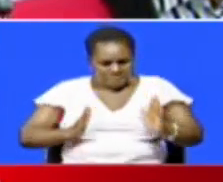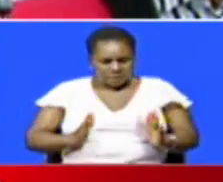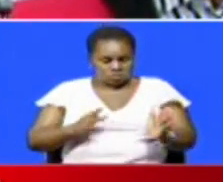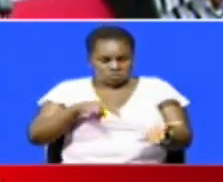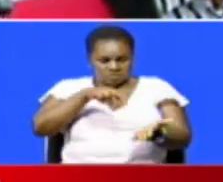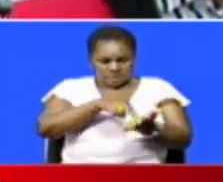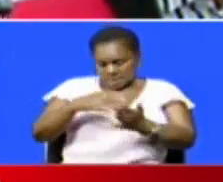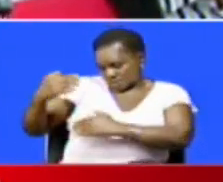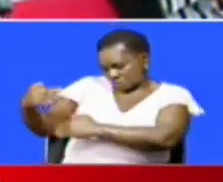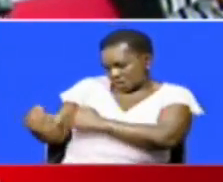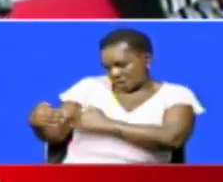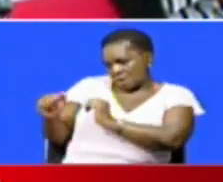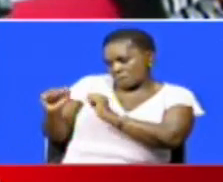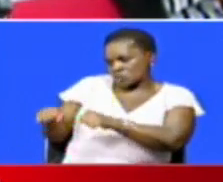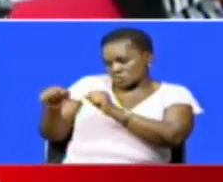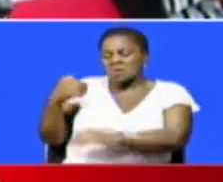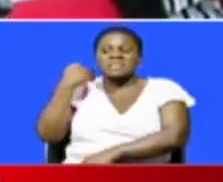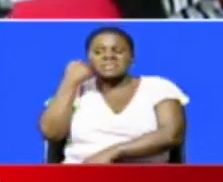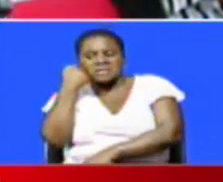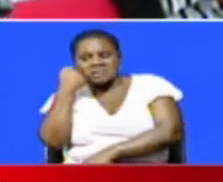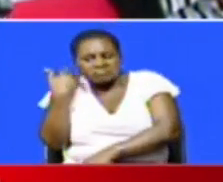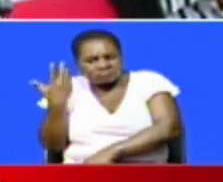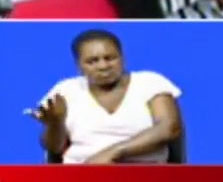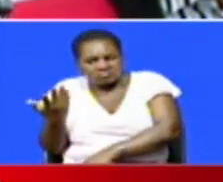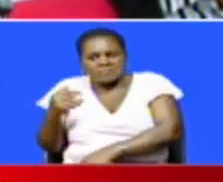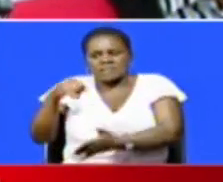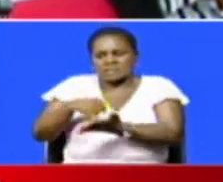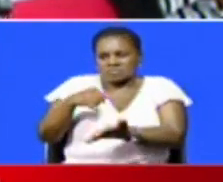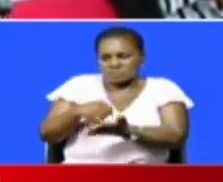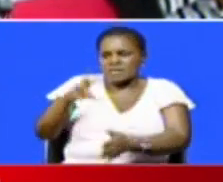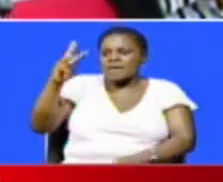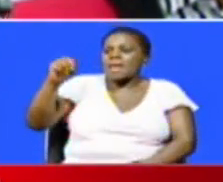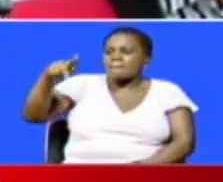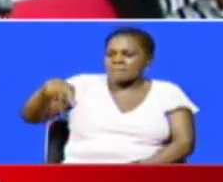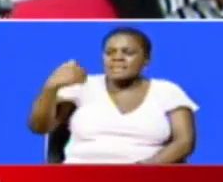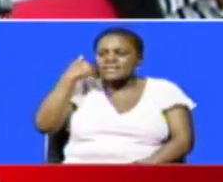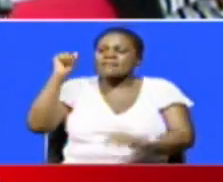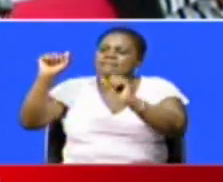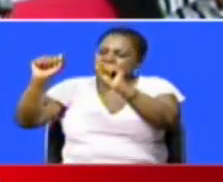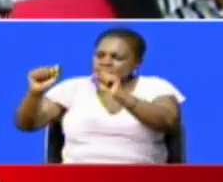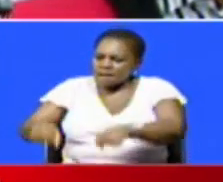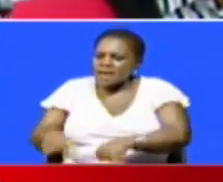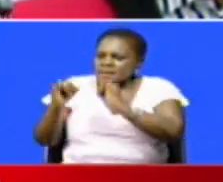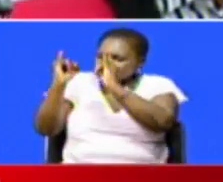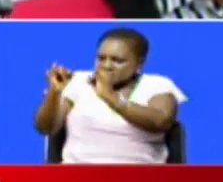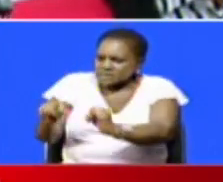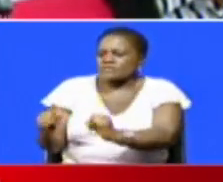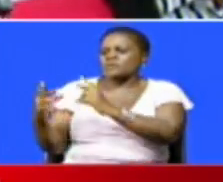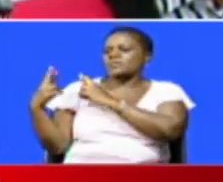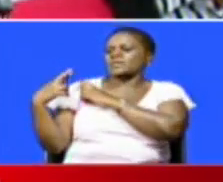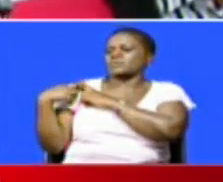standing next to you could as well be positive, including those parliamentarians. So it is individual